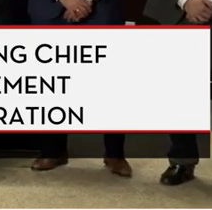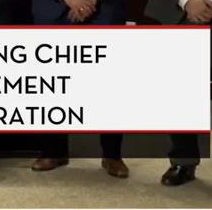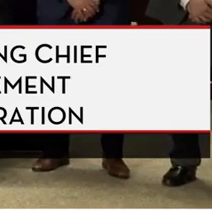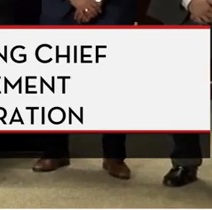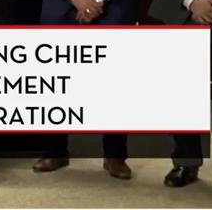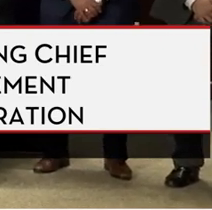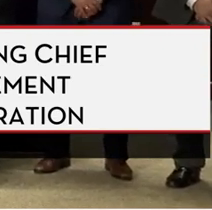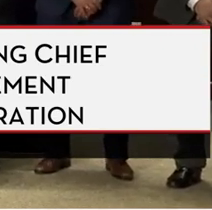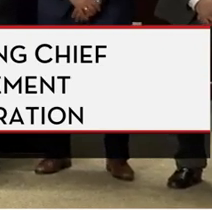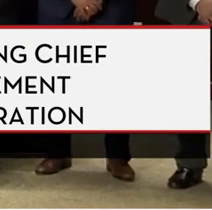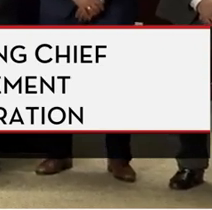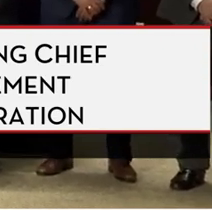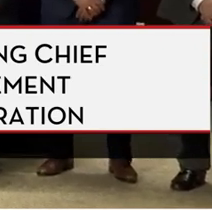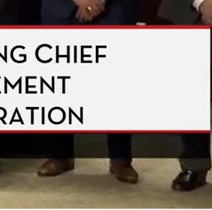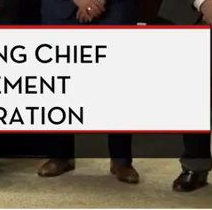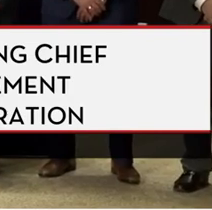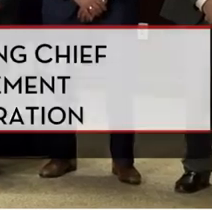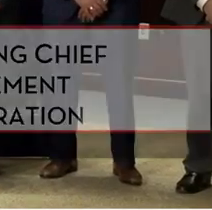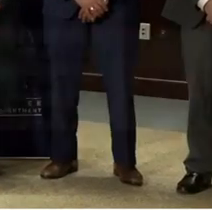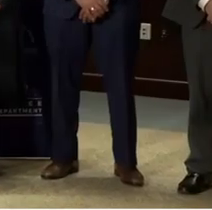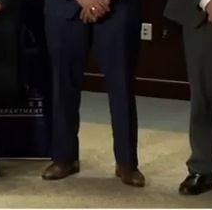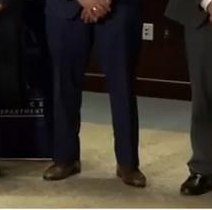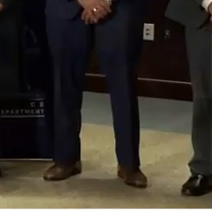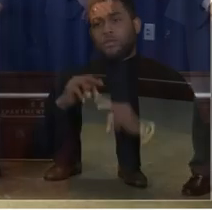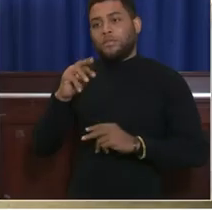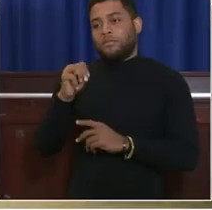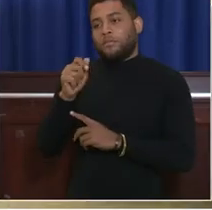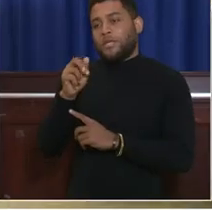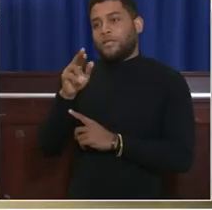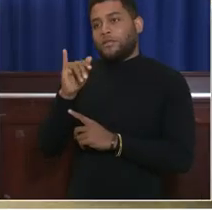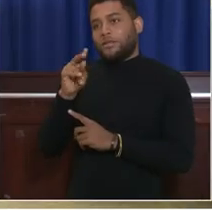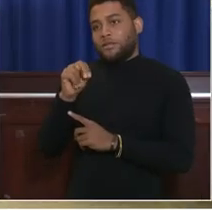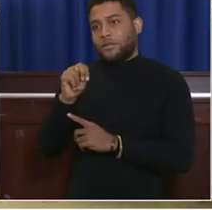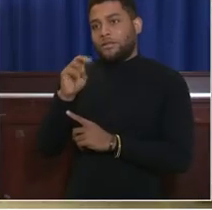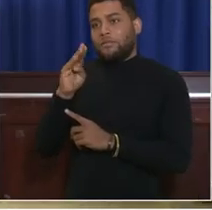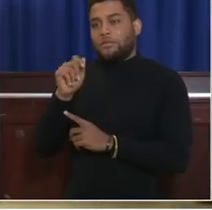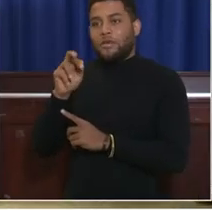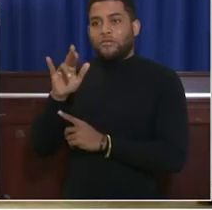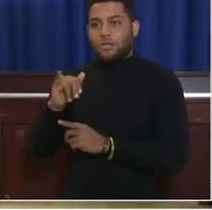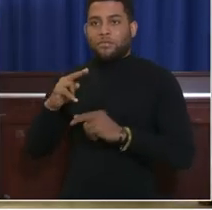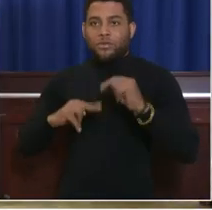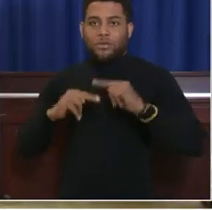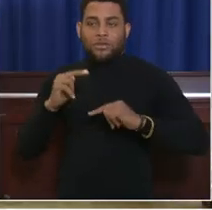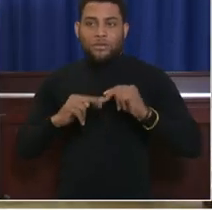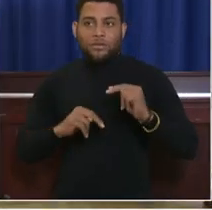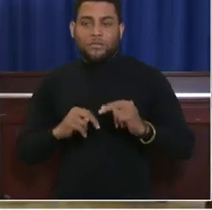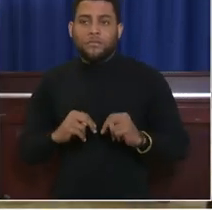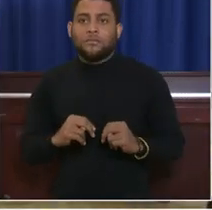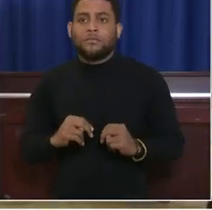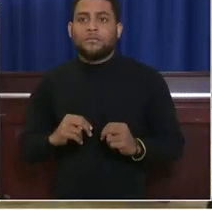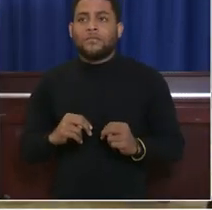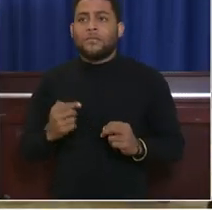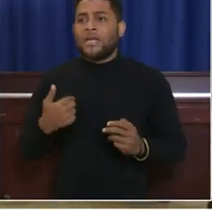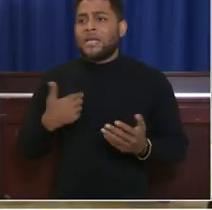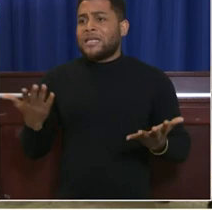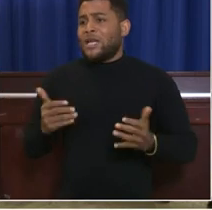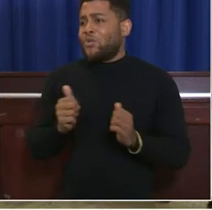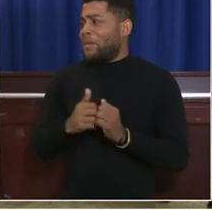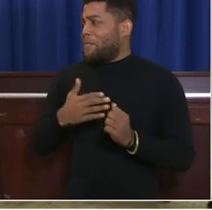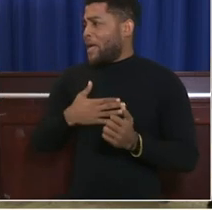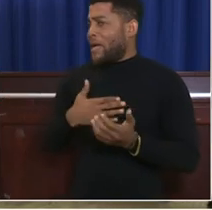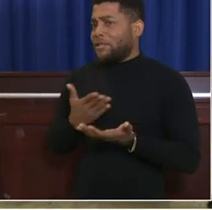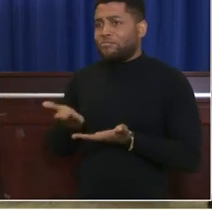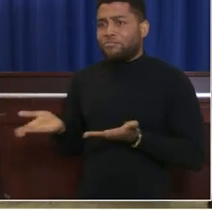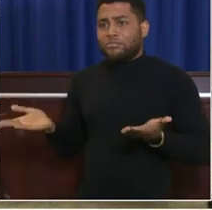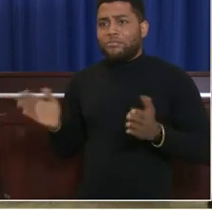in the District of Columbia. I'm joined by members of my public safety team and our federal partners for a